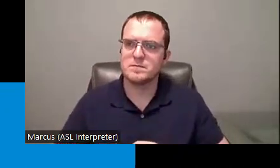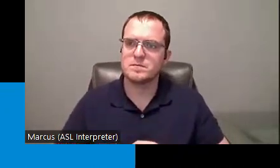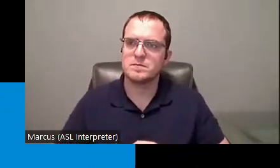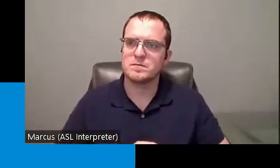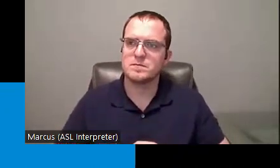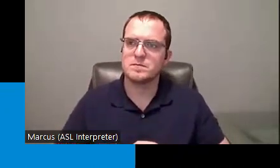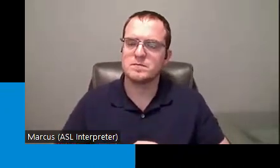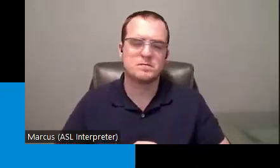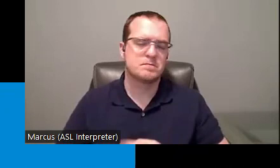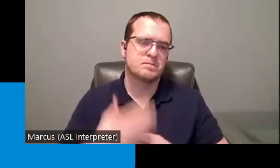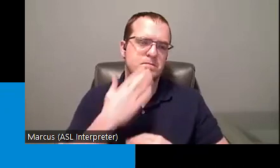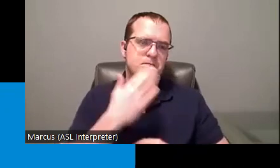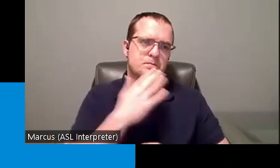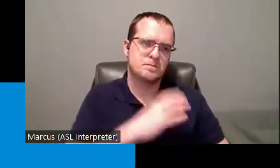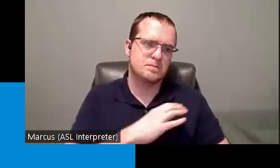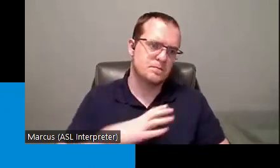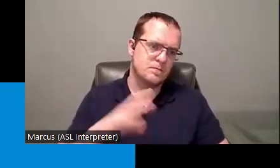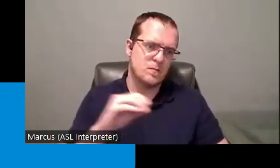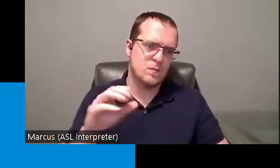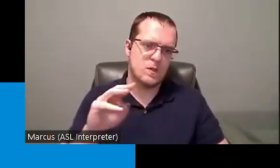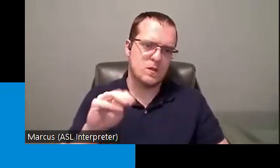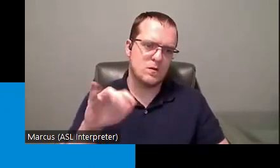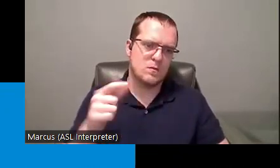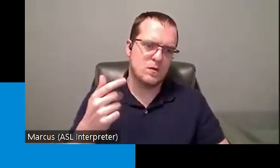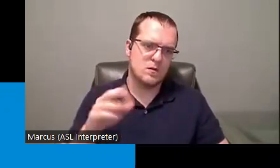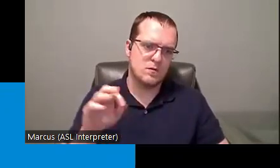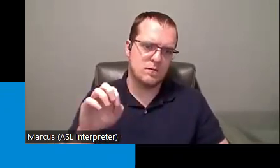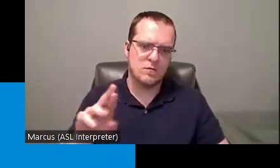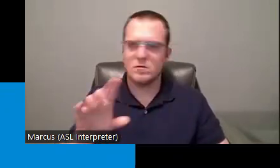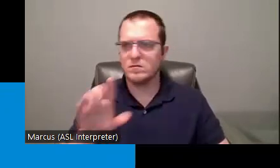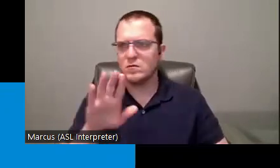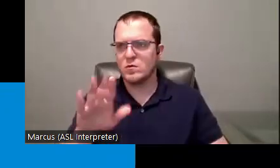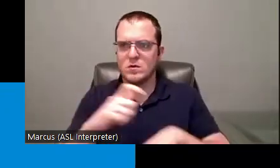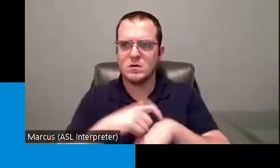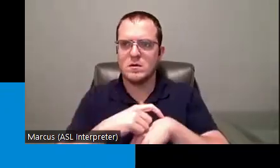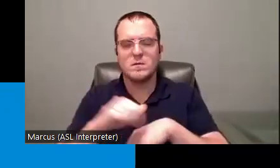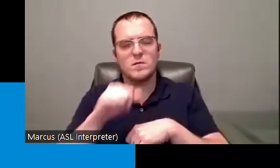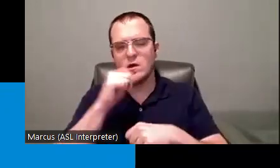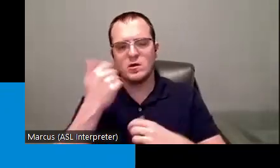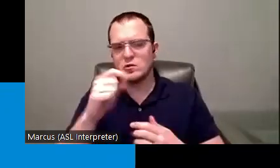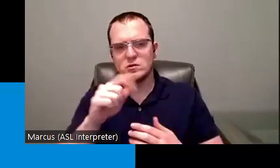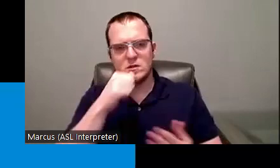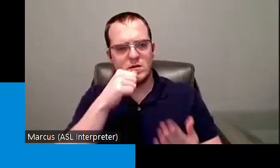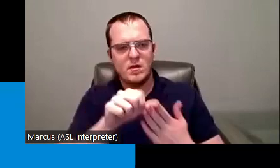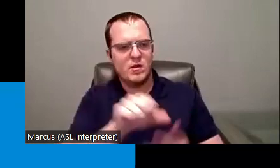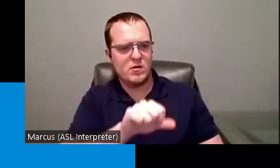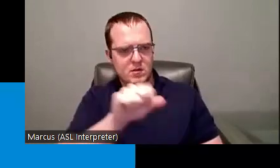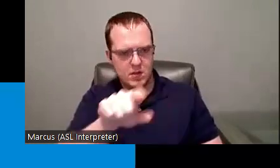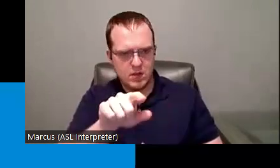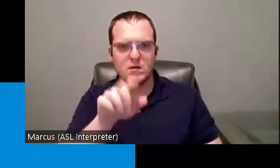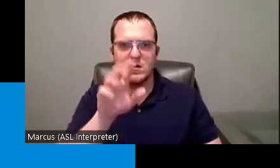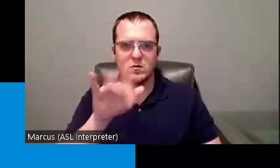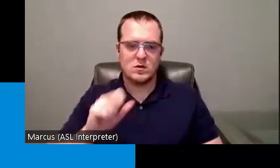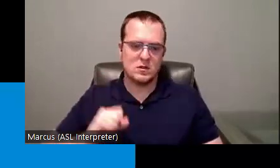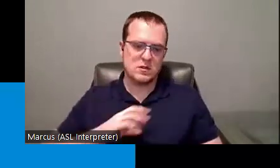Thank you, Councilman. Thank you, Ms. Gafour. I really appreciate you taking the time to not just send us the letter, which staff is in receipt